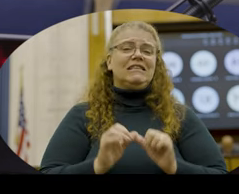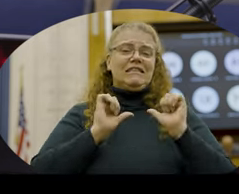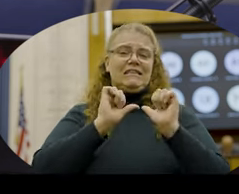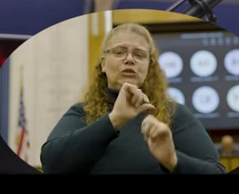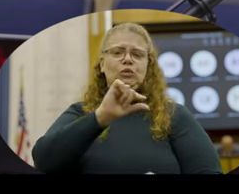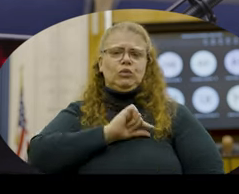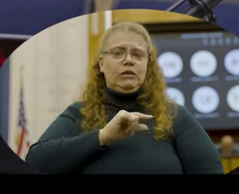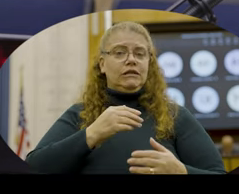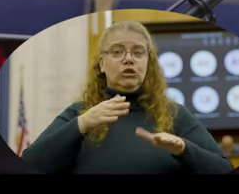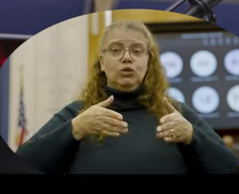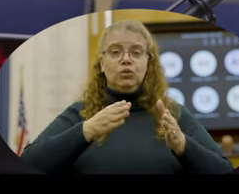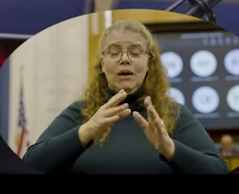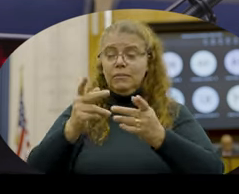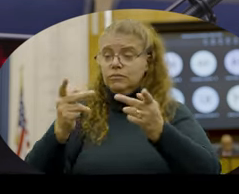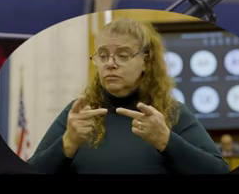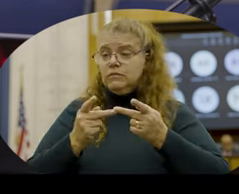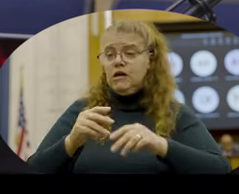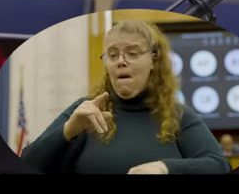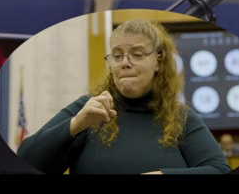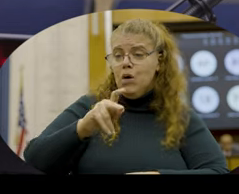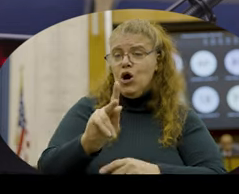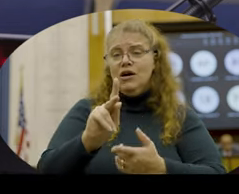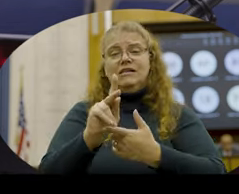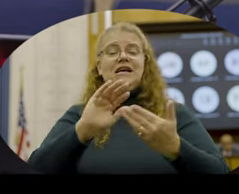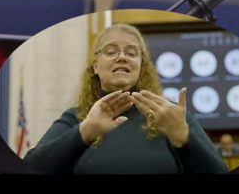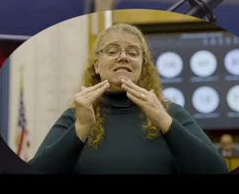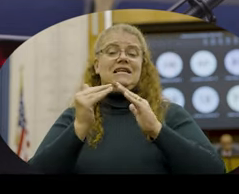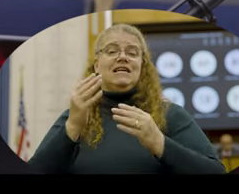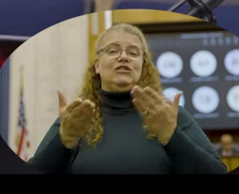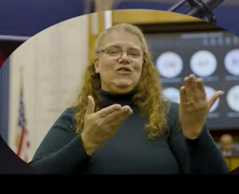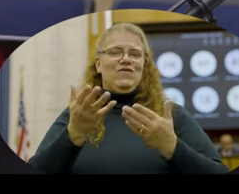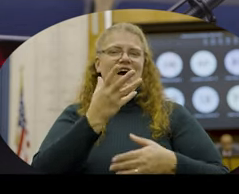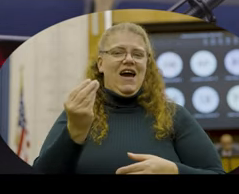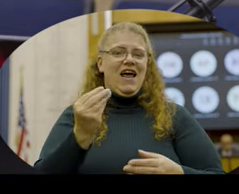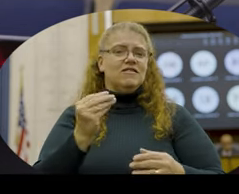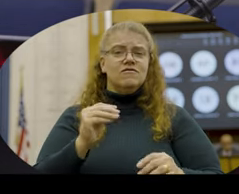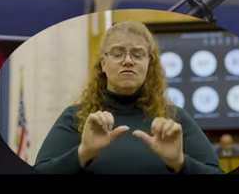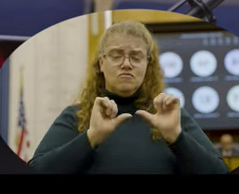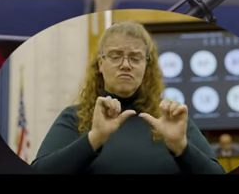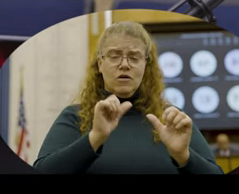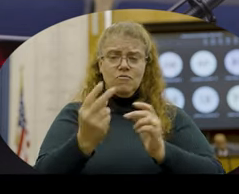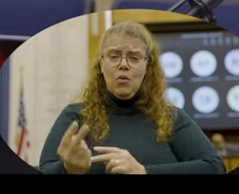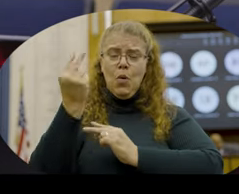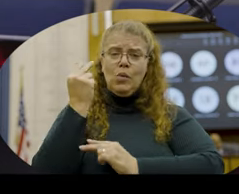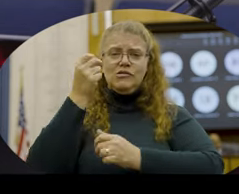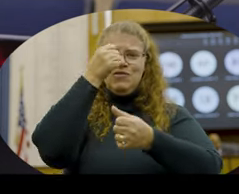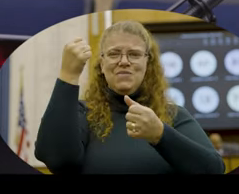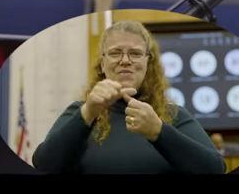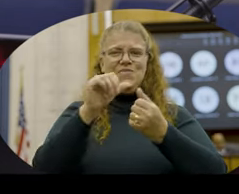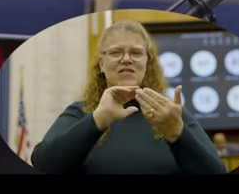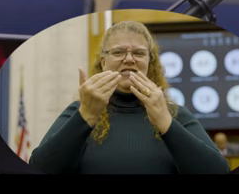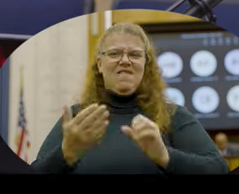quality streets, facilities, parks, and city services, and the intentional memorialization of our city's